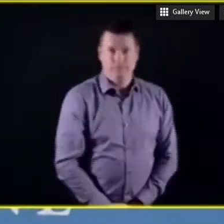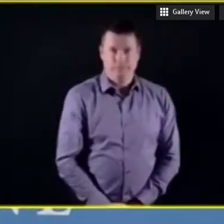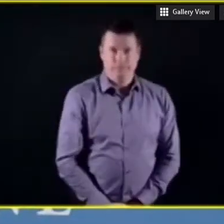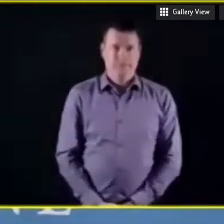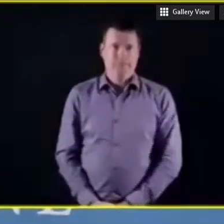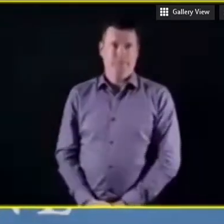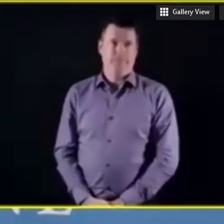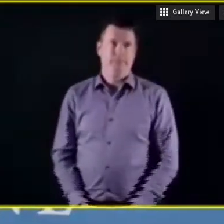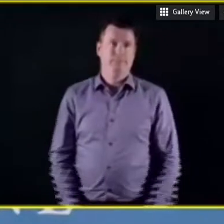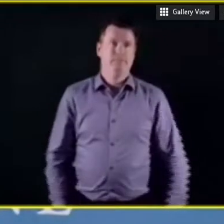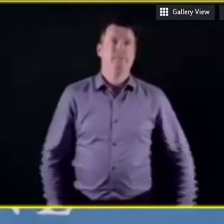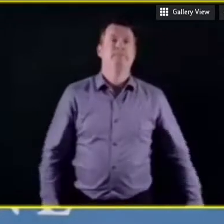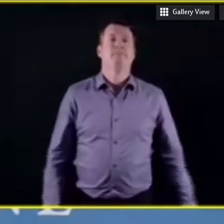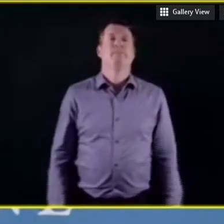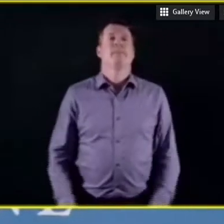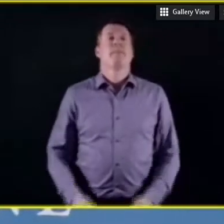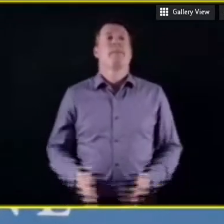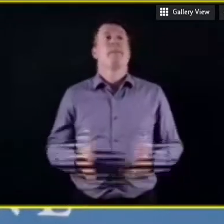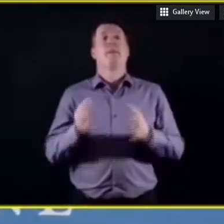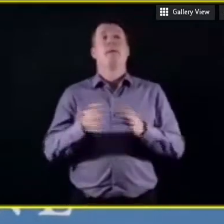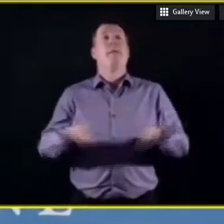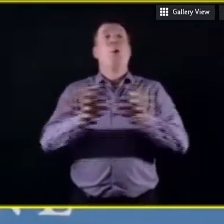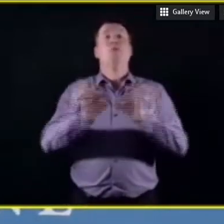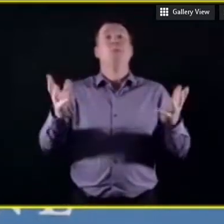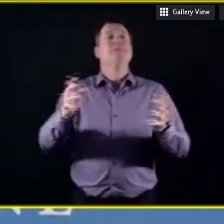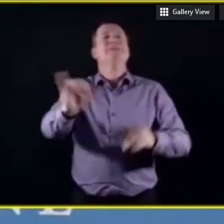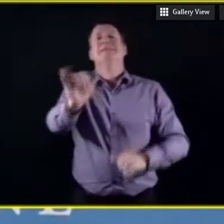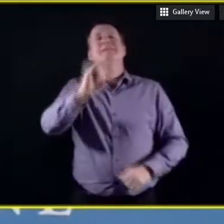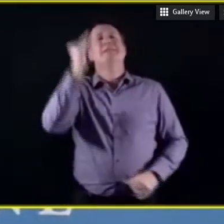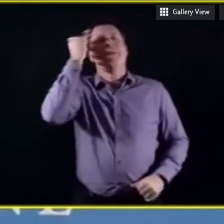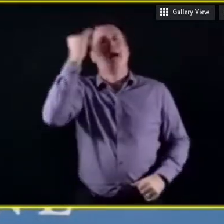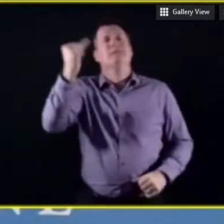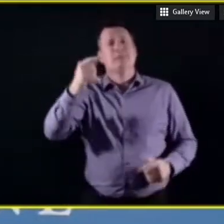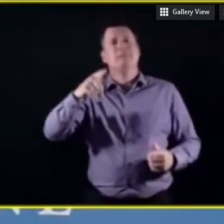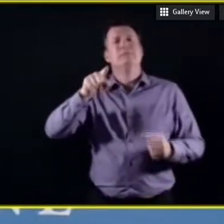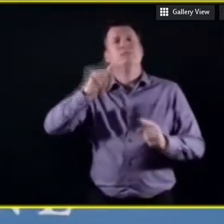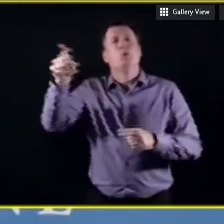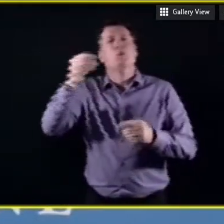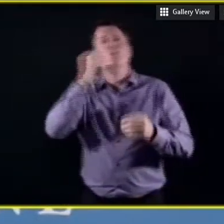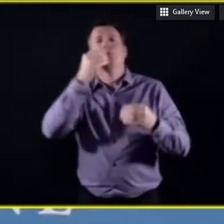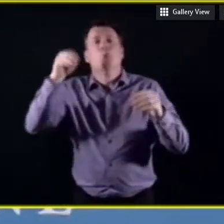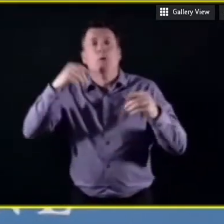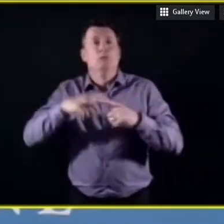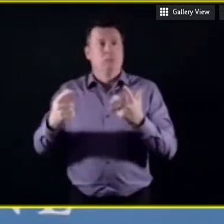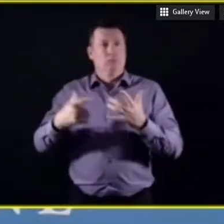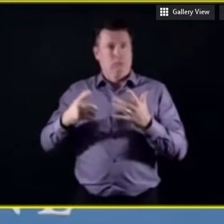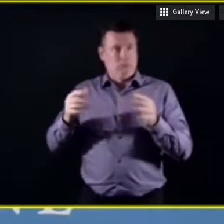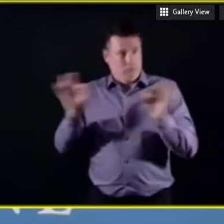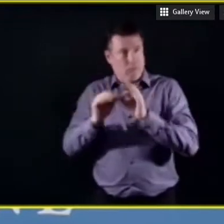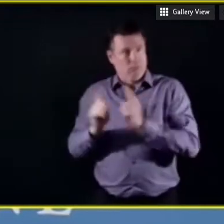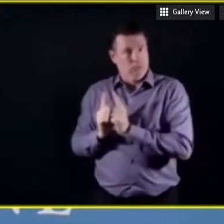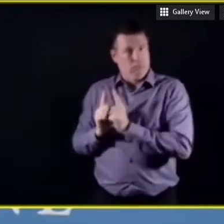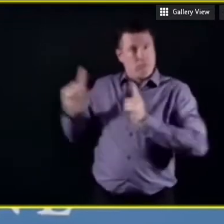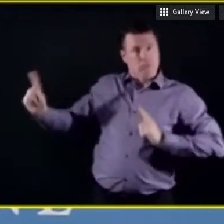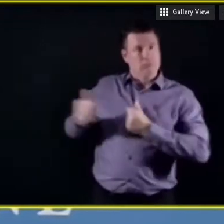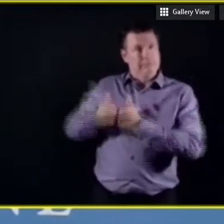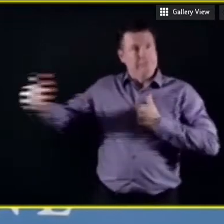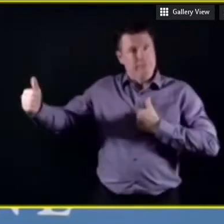physicians' offices in the future, probably indefinitely. I think we are really looking at a